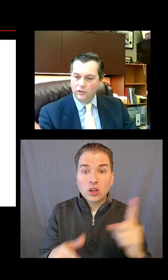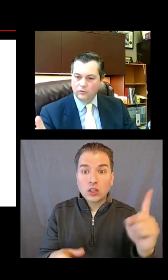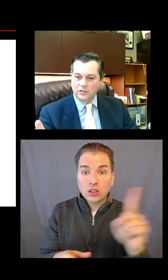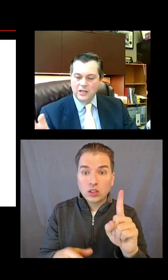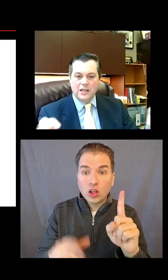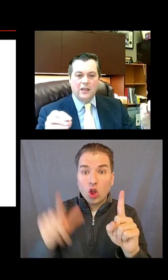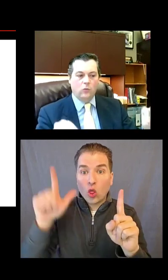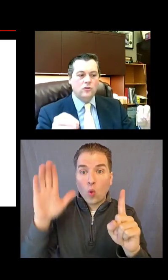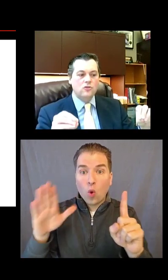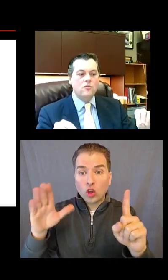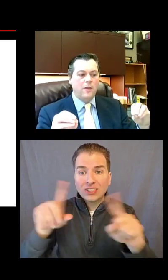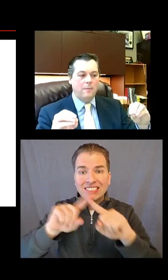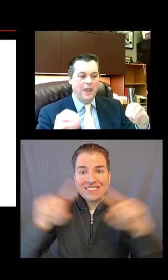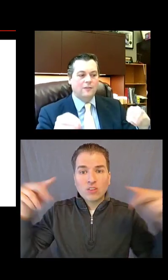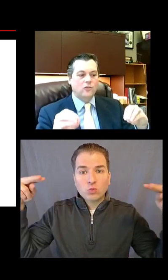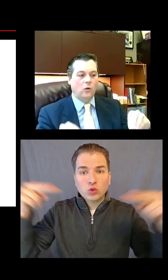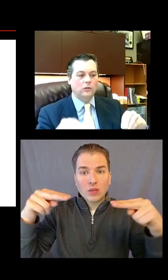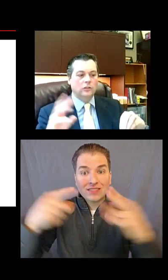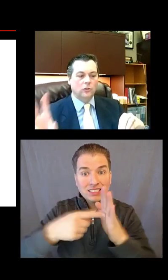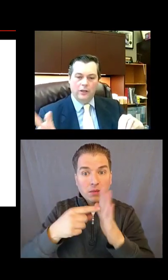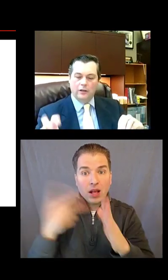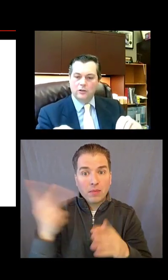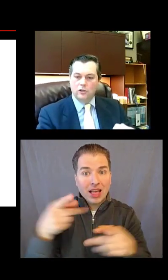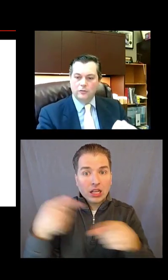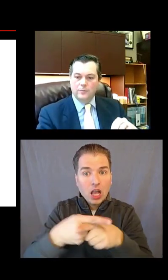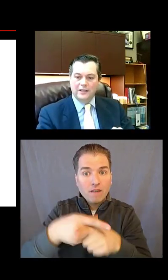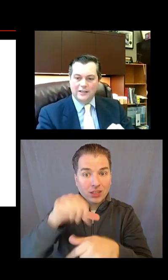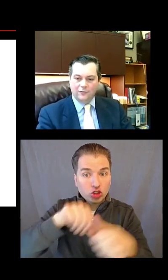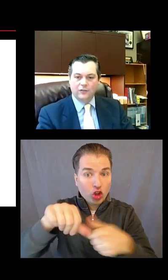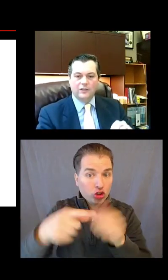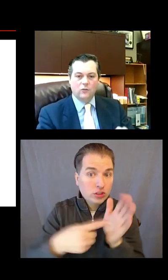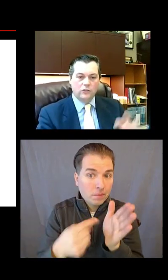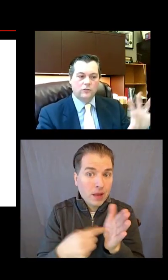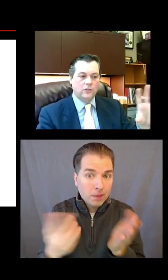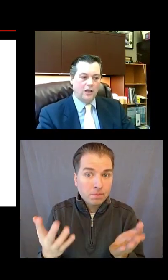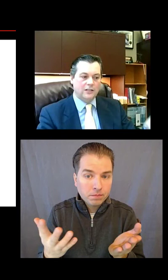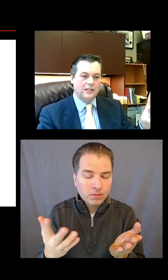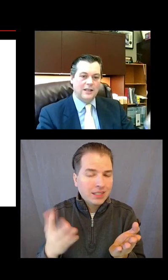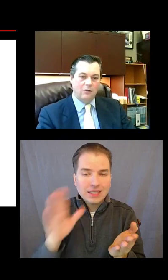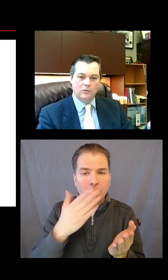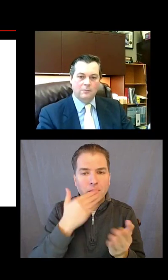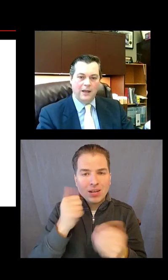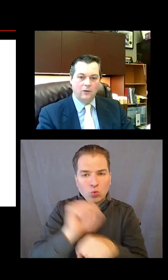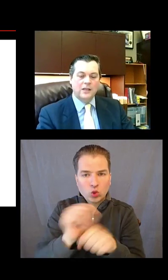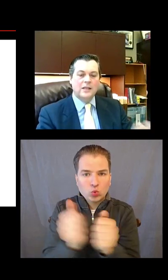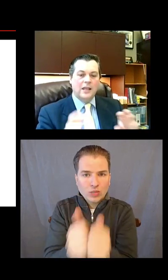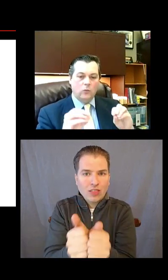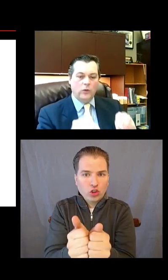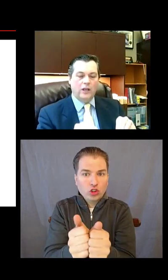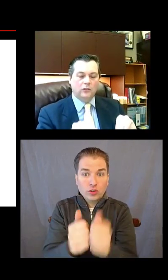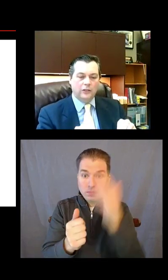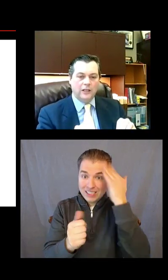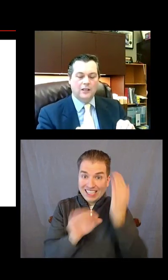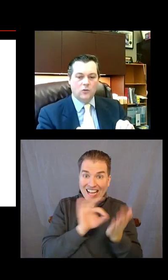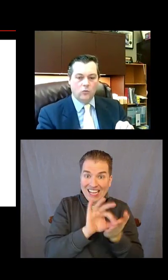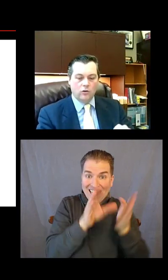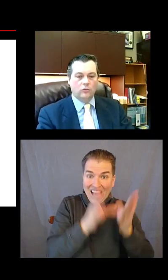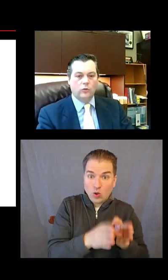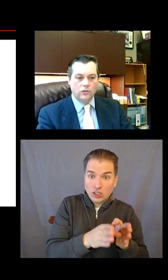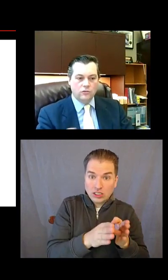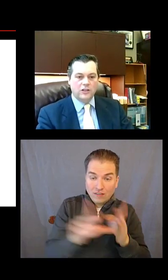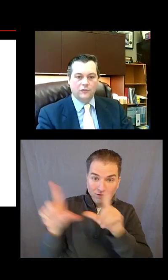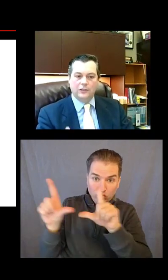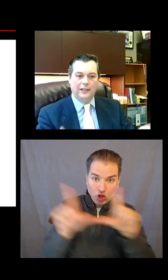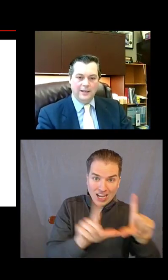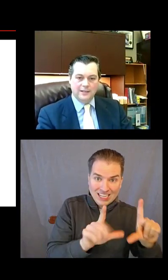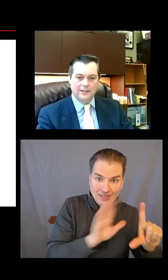opposing views. And what you may have told the lawyer could be different than what you've talked to the accountant about. And we are looking at the world